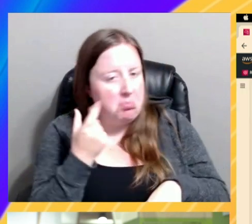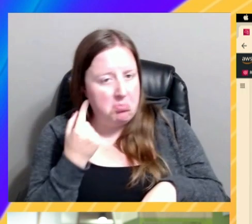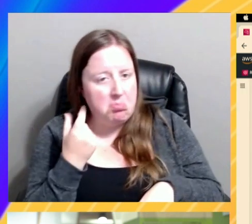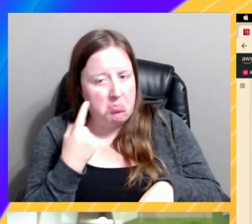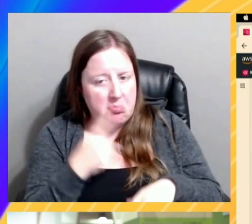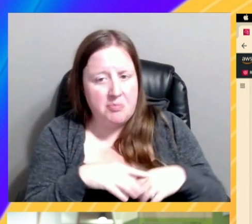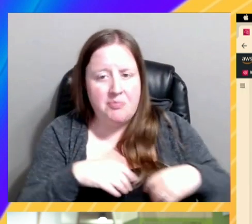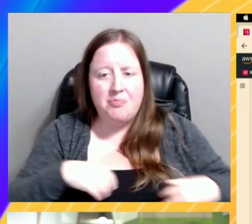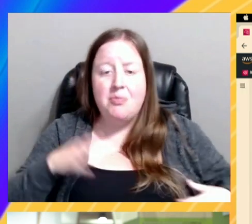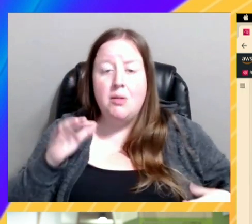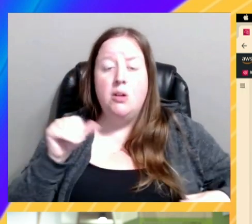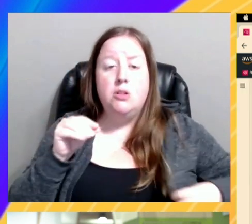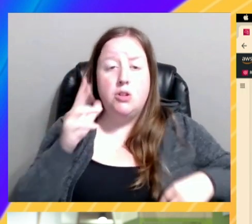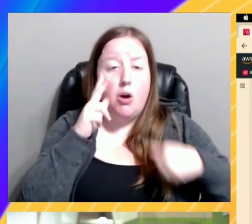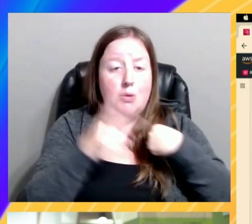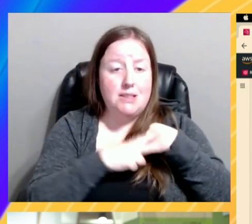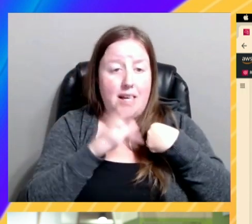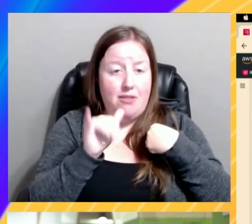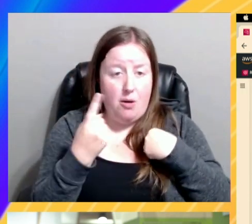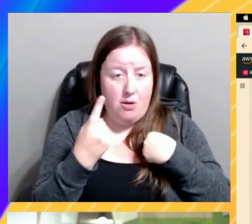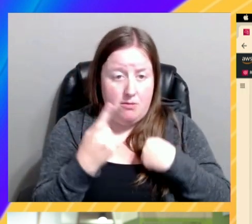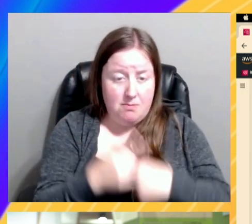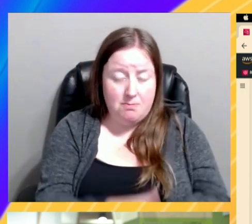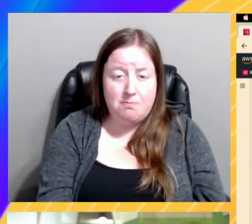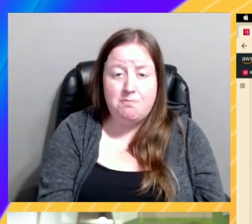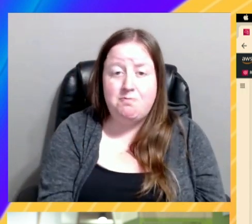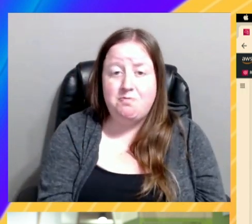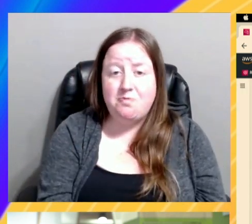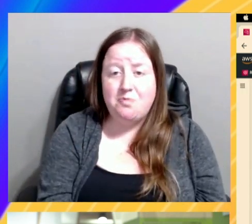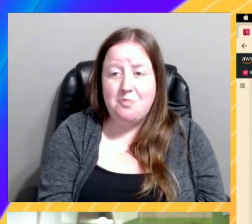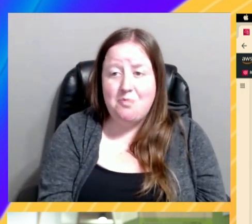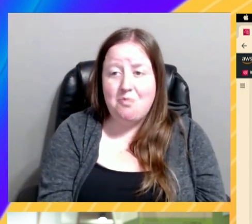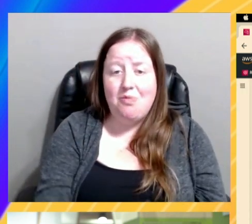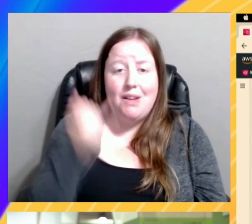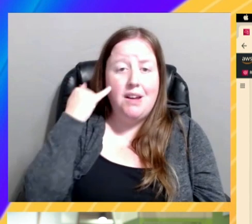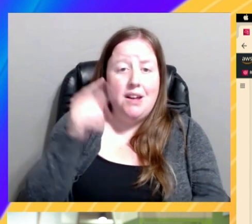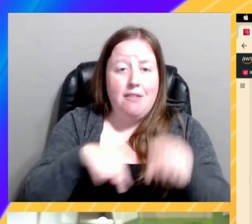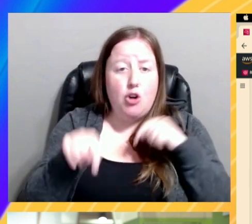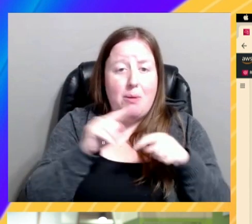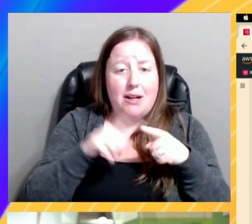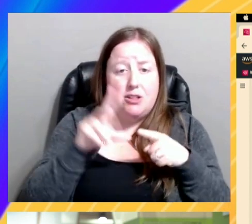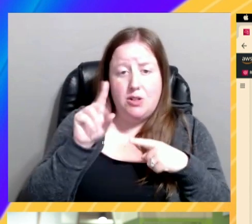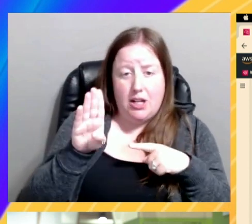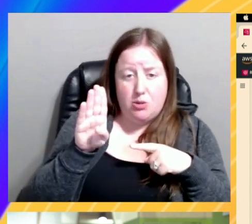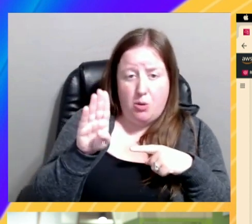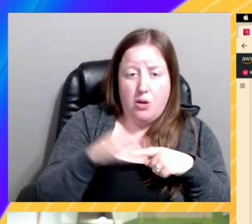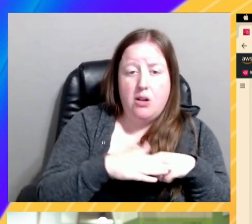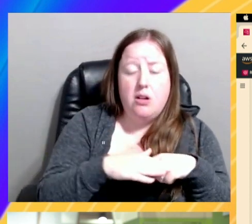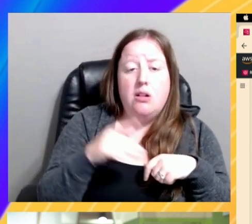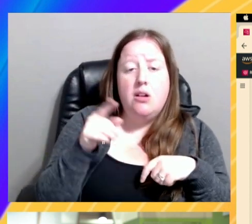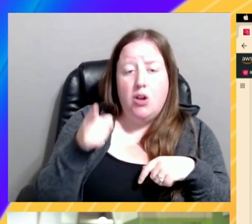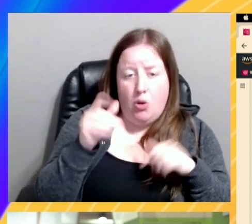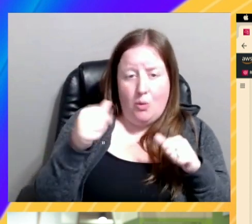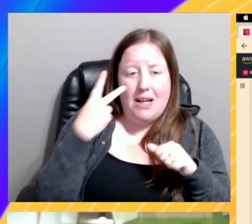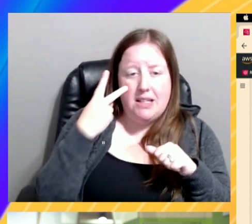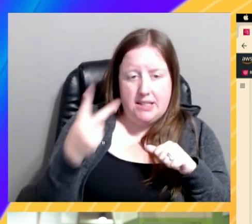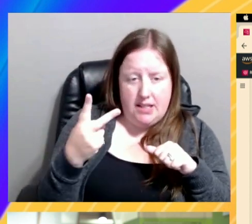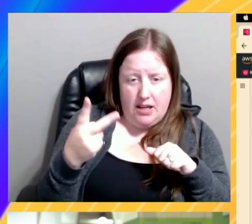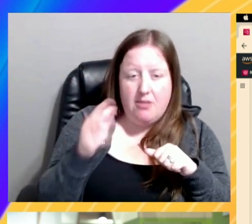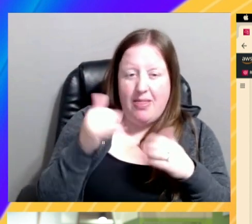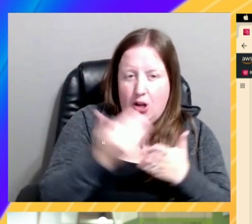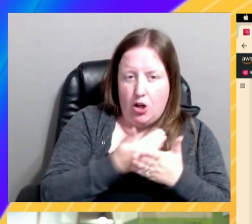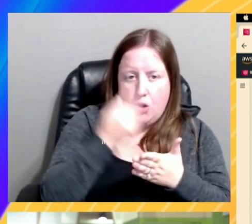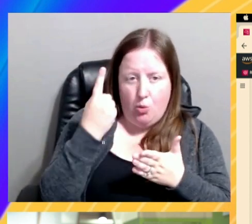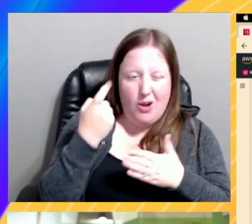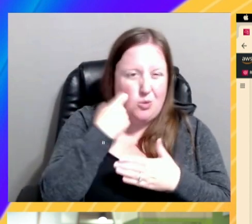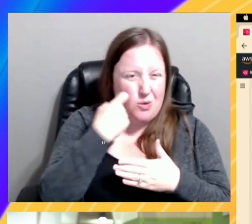save this. So if we go back to dashboards now, you'll see that I have a new dashboard called RDS New. This is the one you just created.